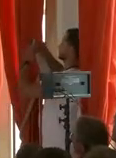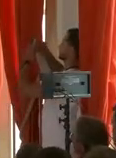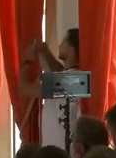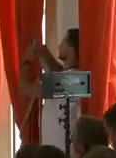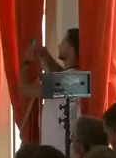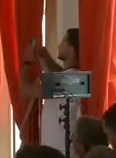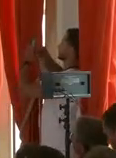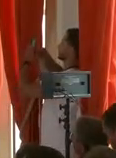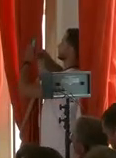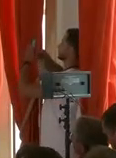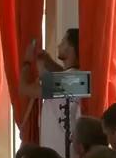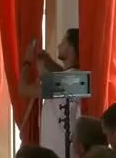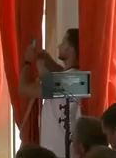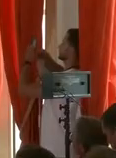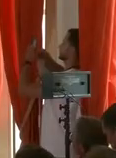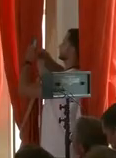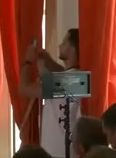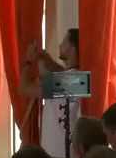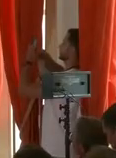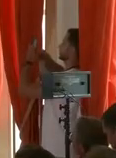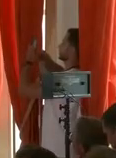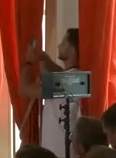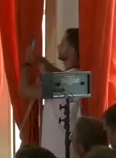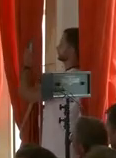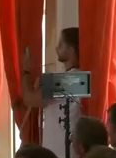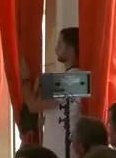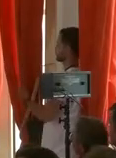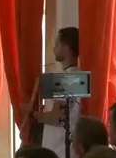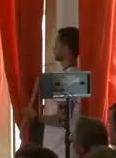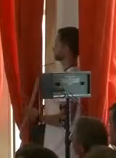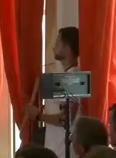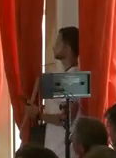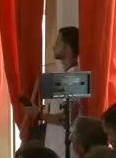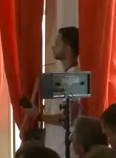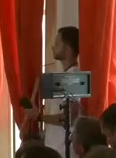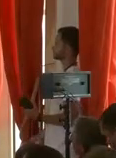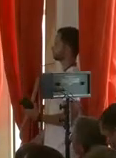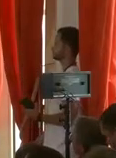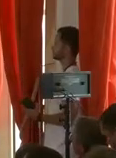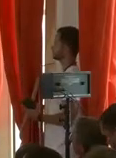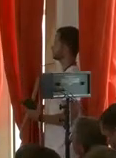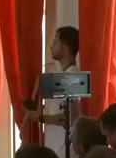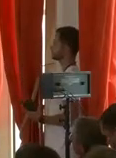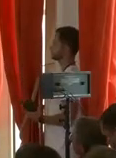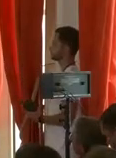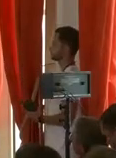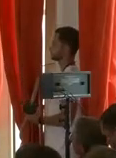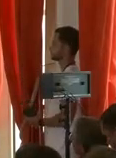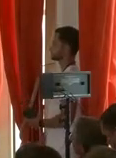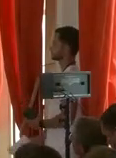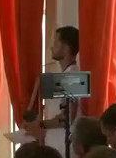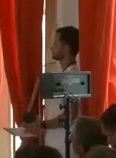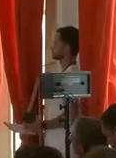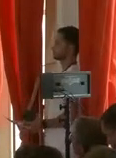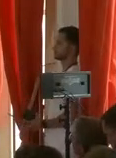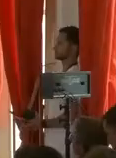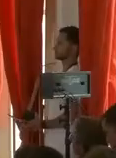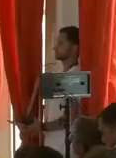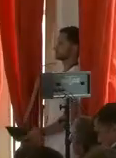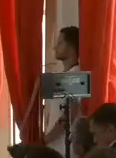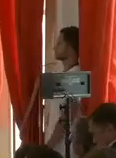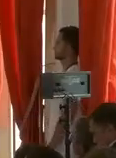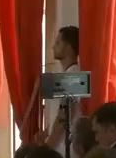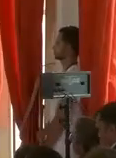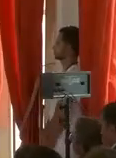And all countries must have a climate policy. Every country has to make a contribution to